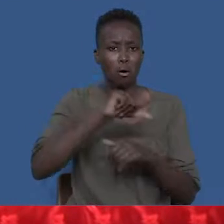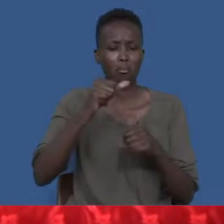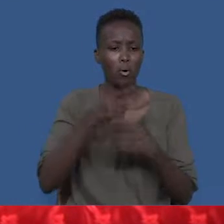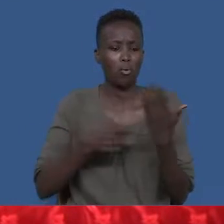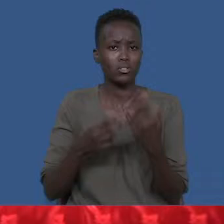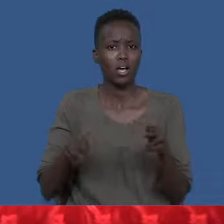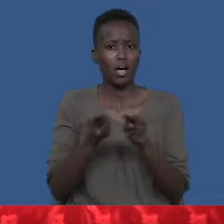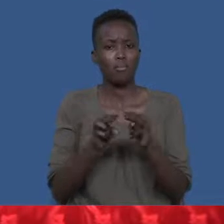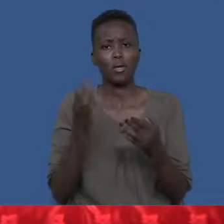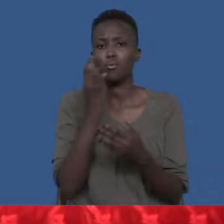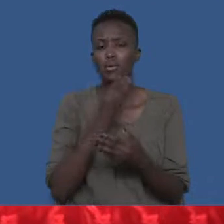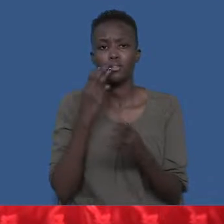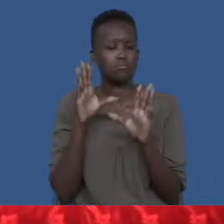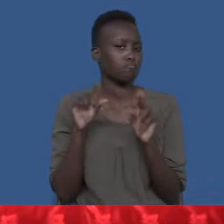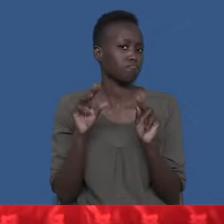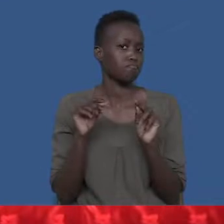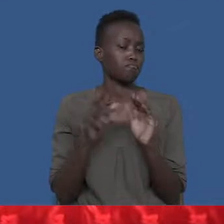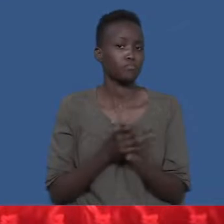on the Wednesday.